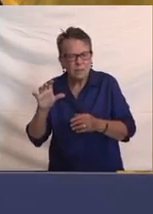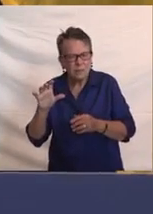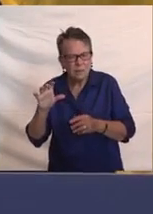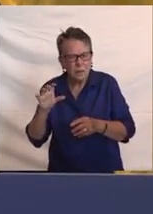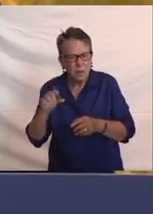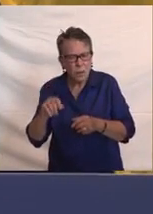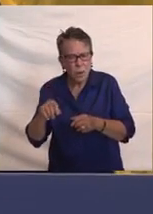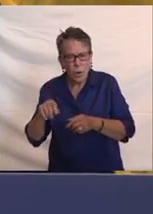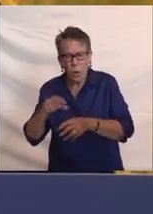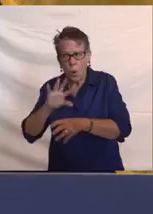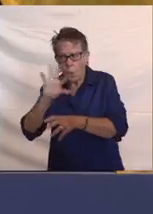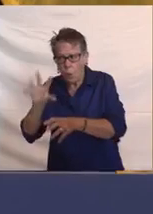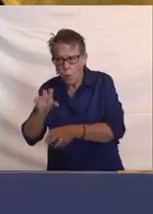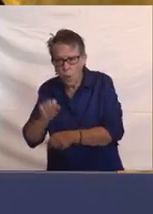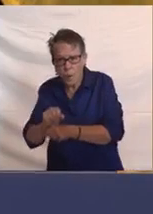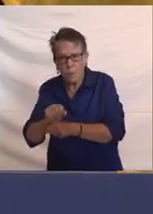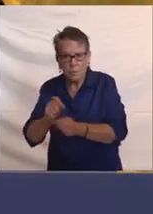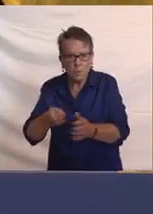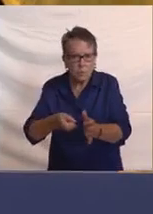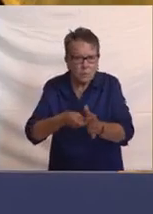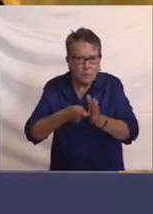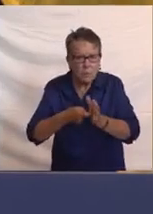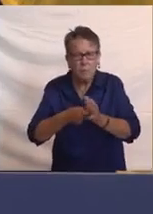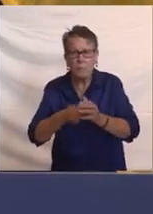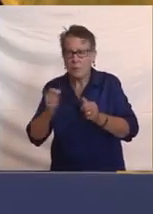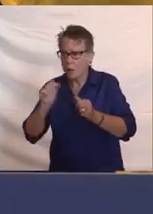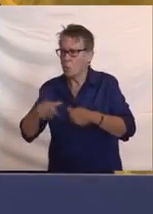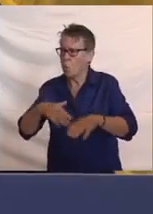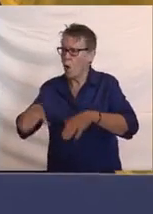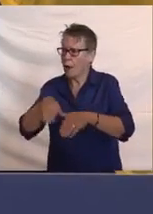pan out? And